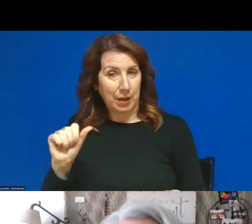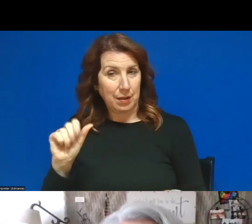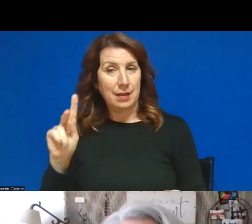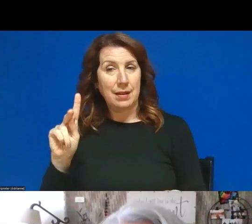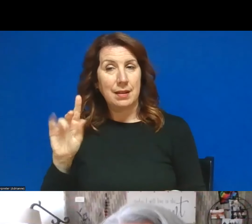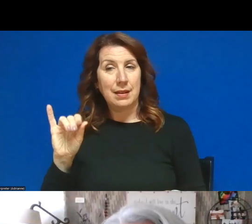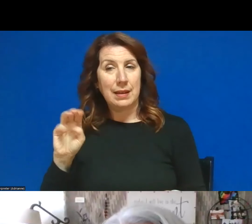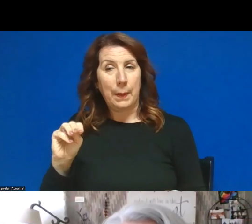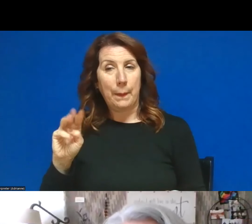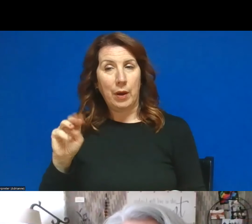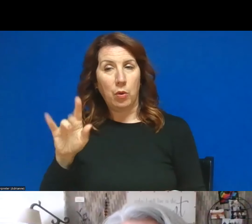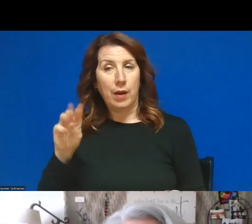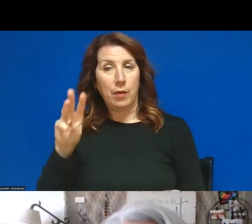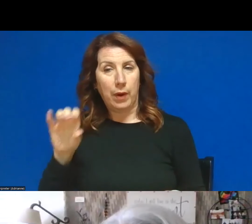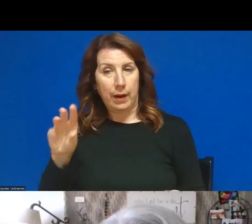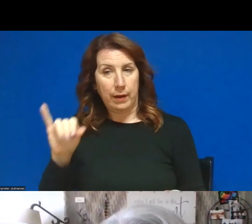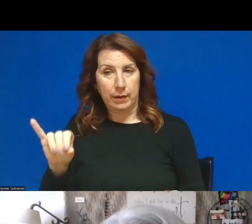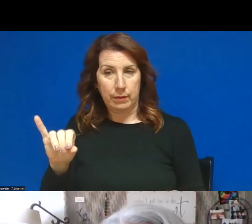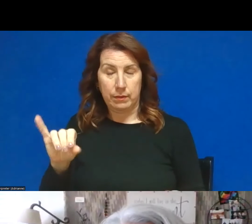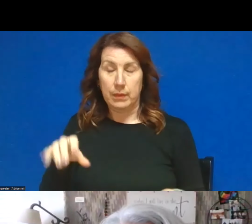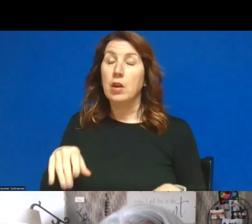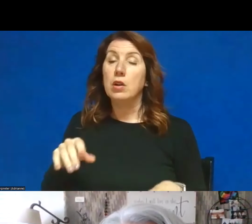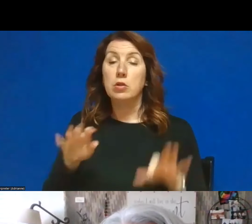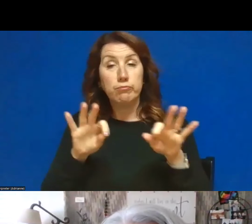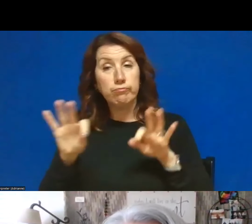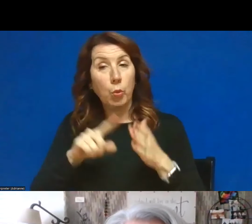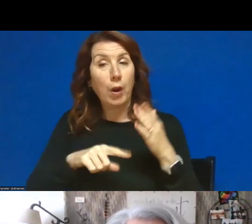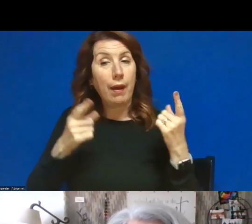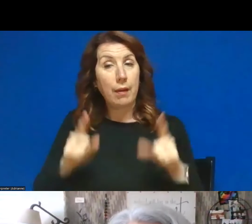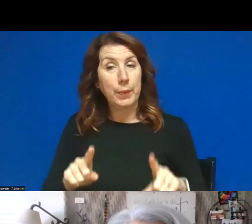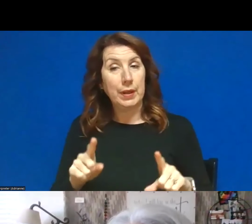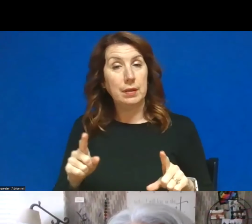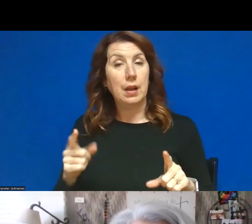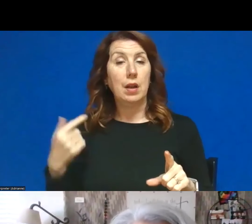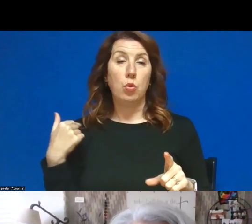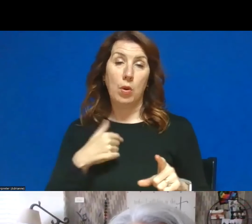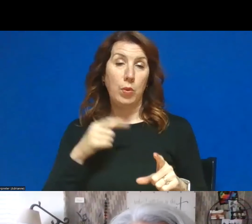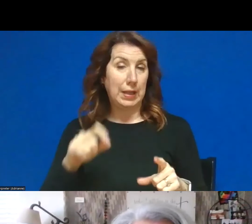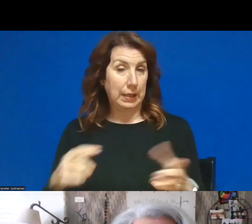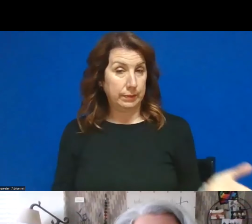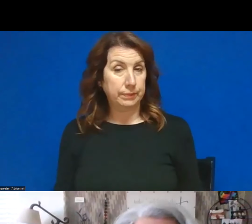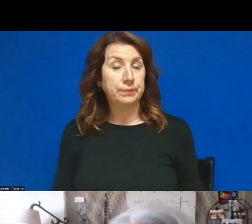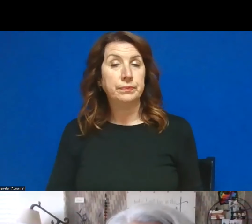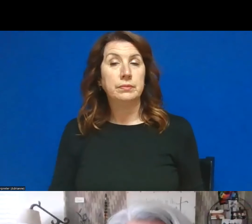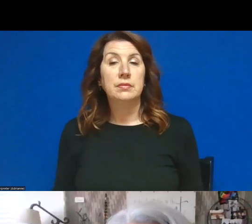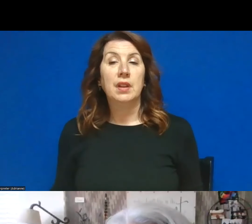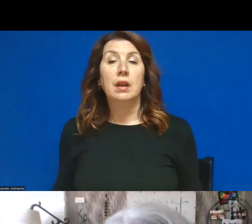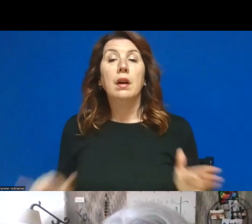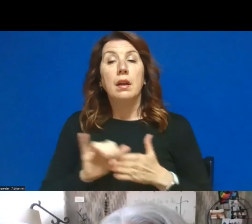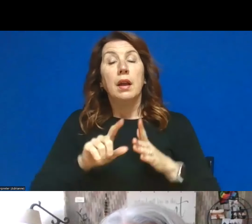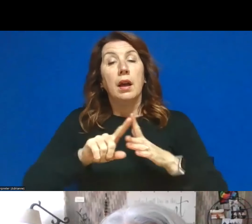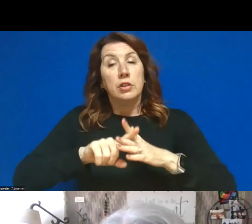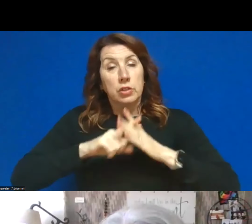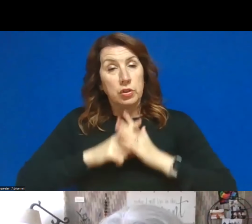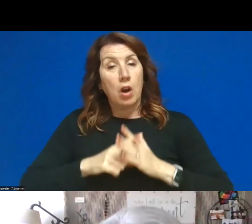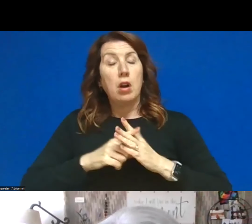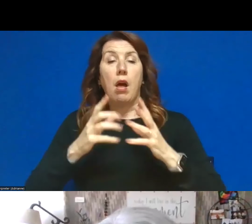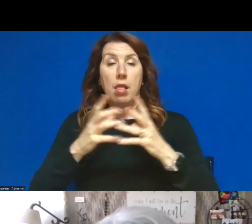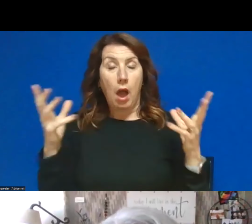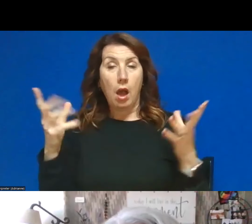to tell DACLAC about what happened and what we need. And that prompted a whole bunch of feedback, which